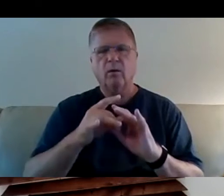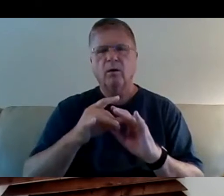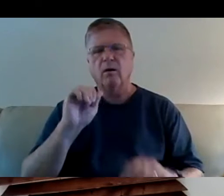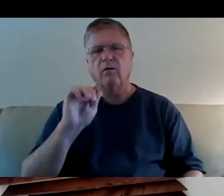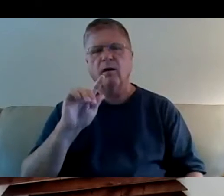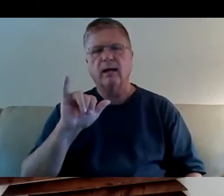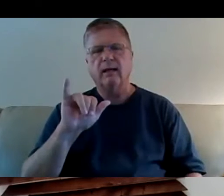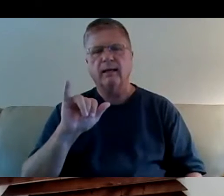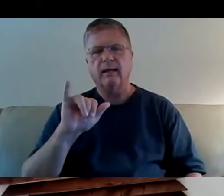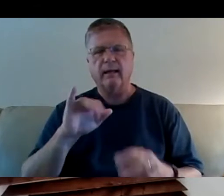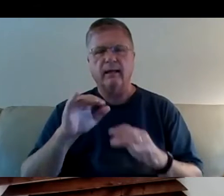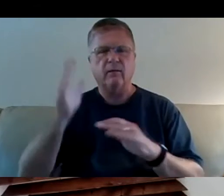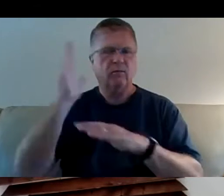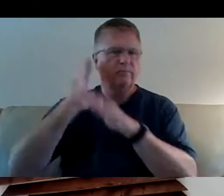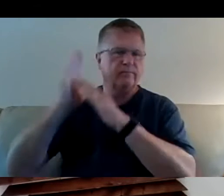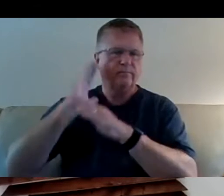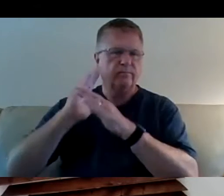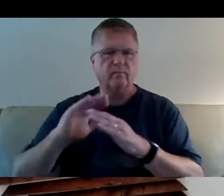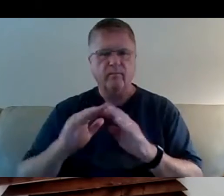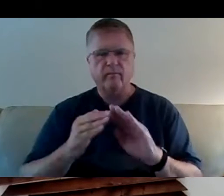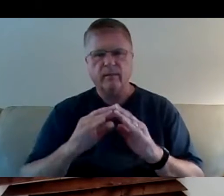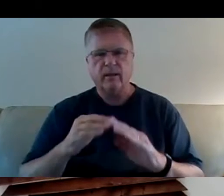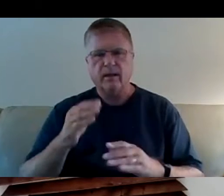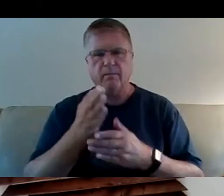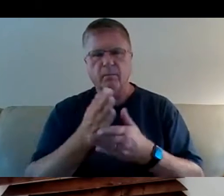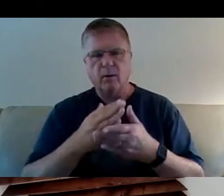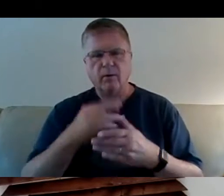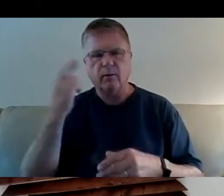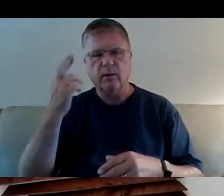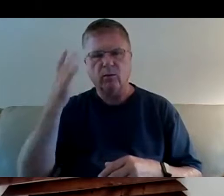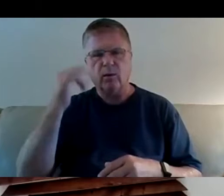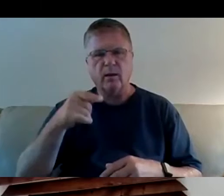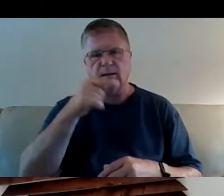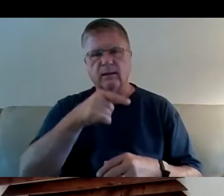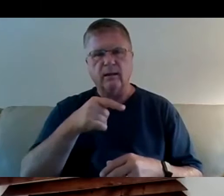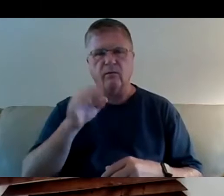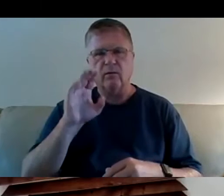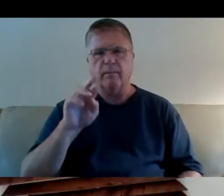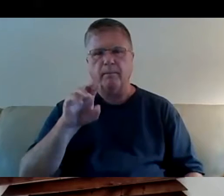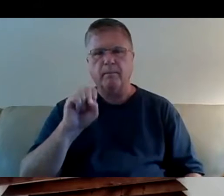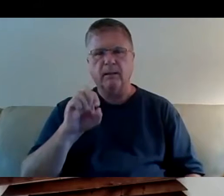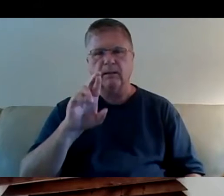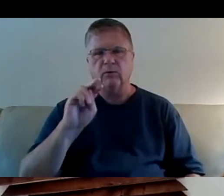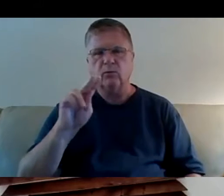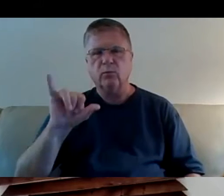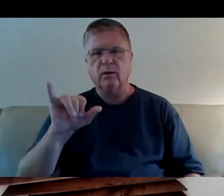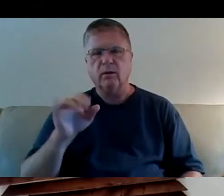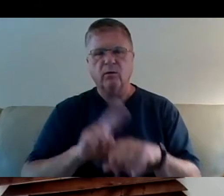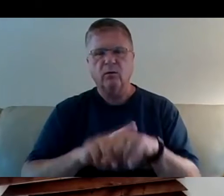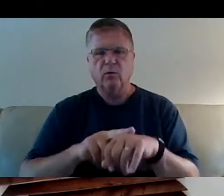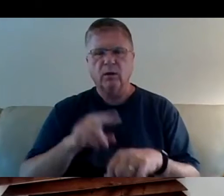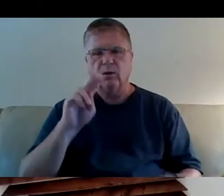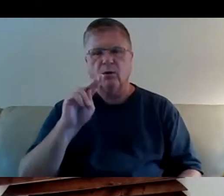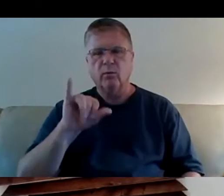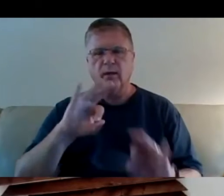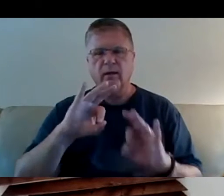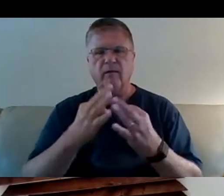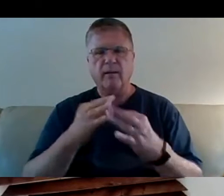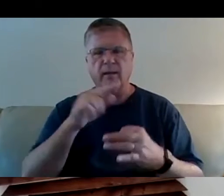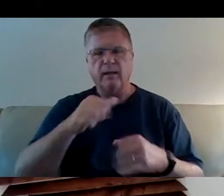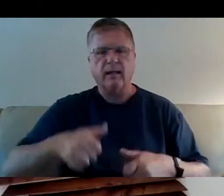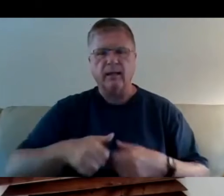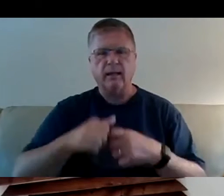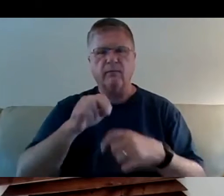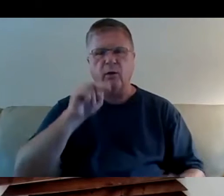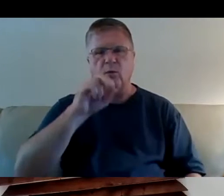person, probably truly the reason that it was there, was Mrs. Rooney. Of course, the Rooney family are lifelong Northsiders. We know them very much,